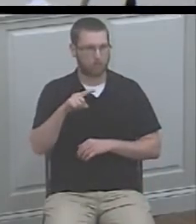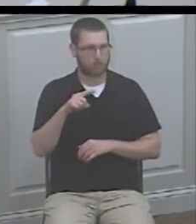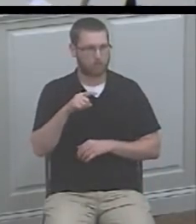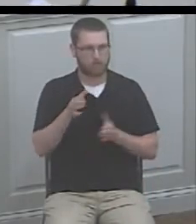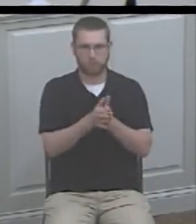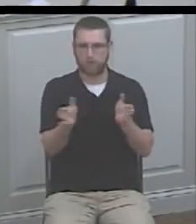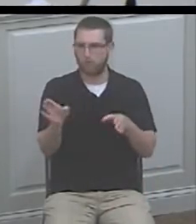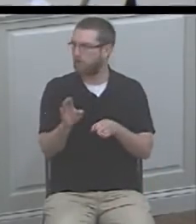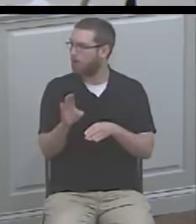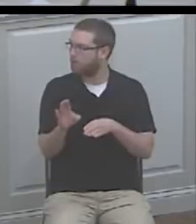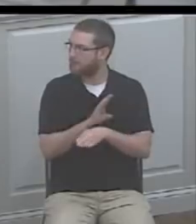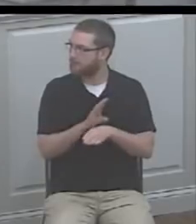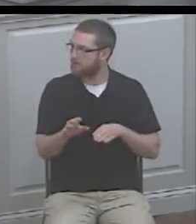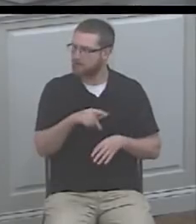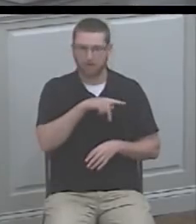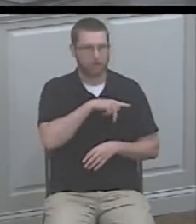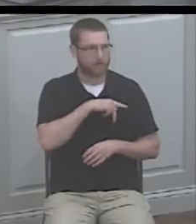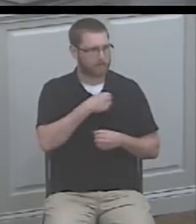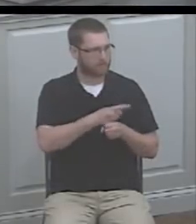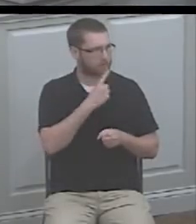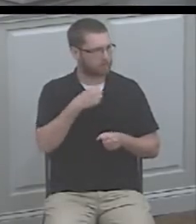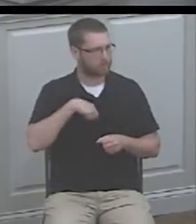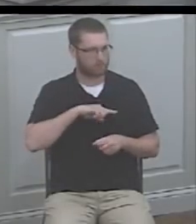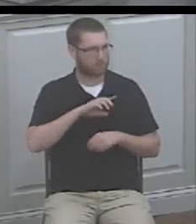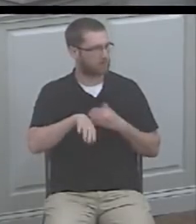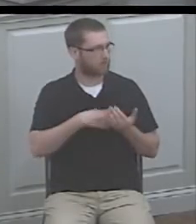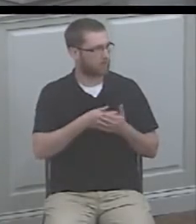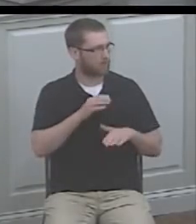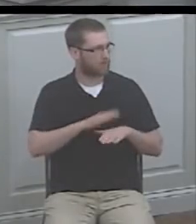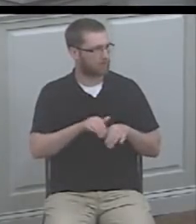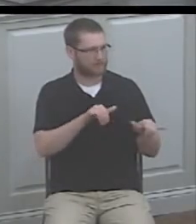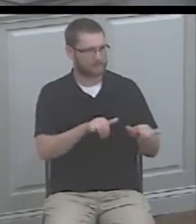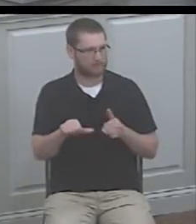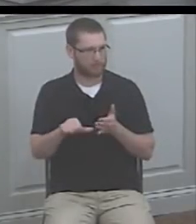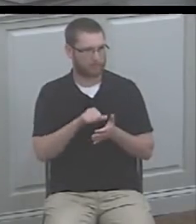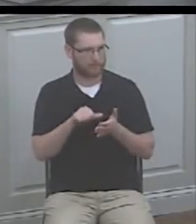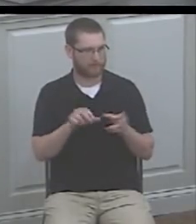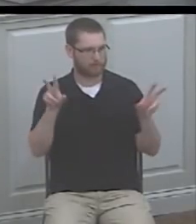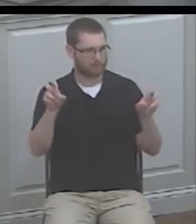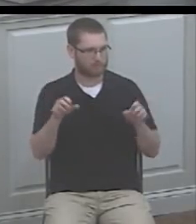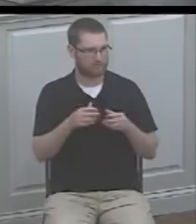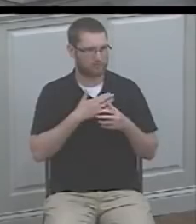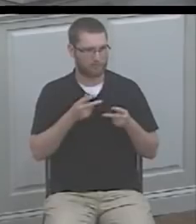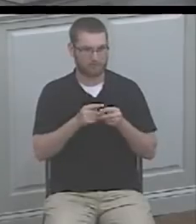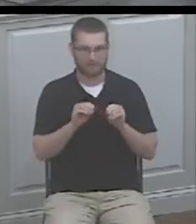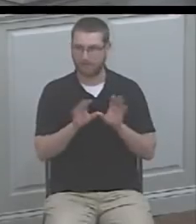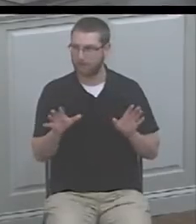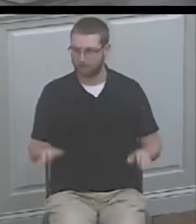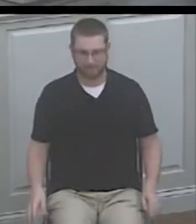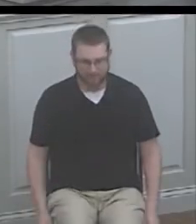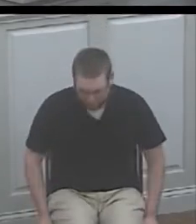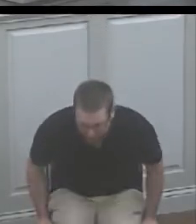just general businesses. We simply want to make sure we're all on the same page. Yeah. Understand. Yeah, I think I've made my position clear on it, though. Thank